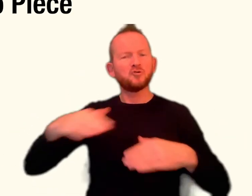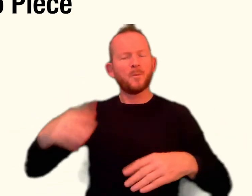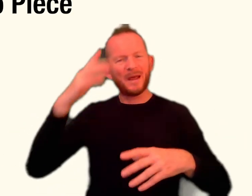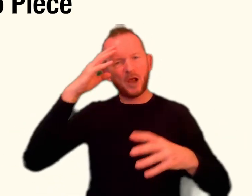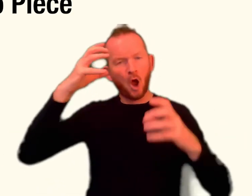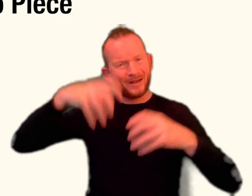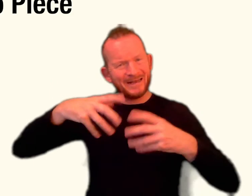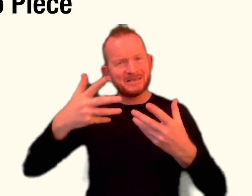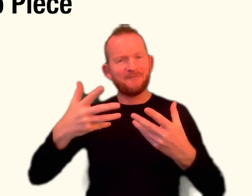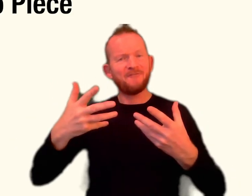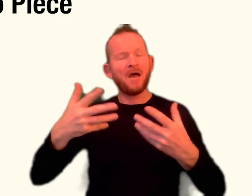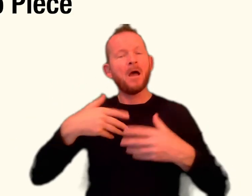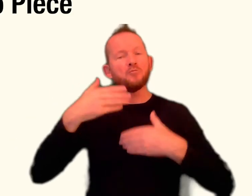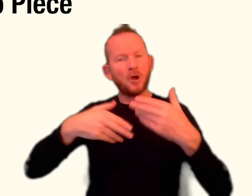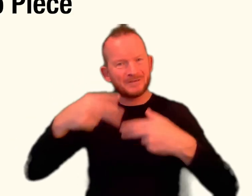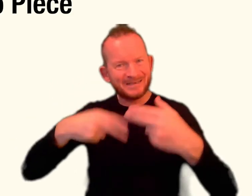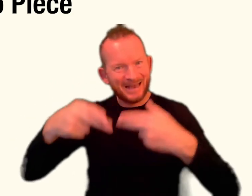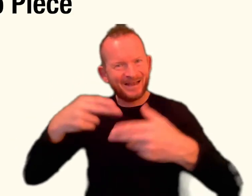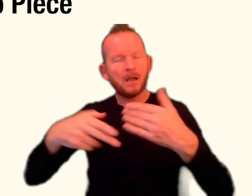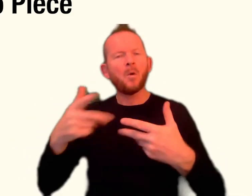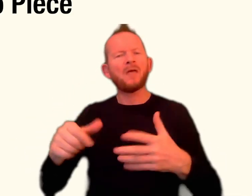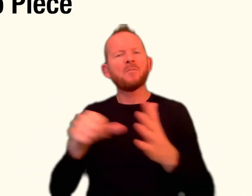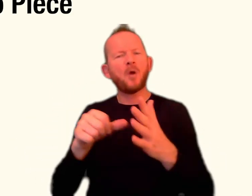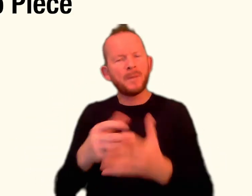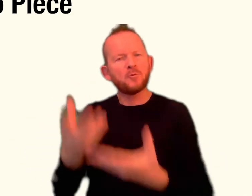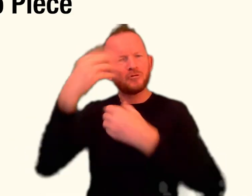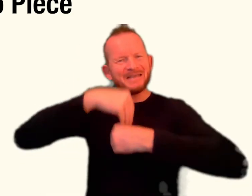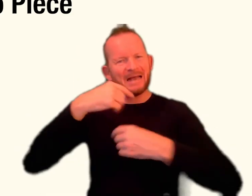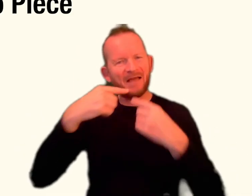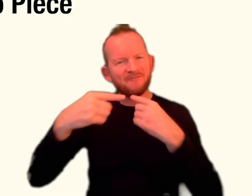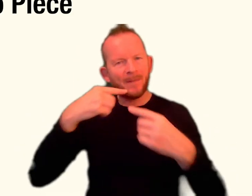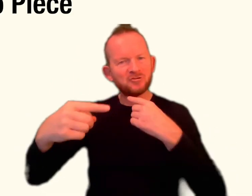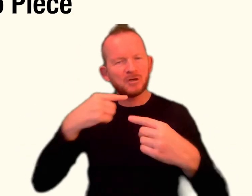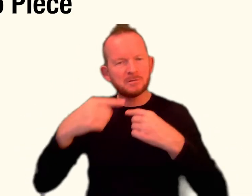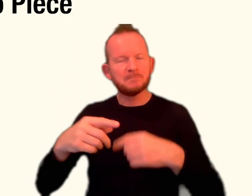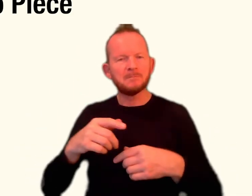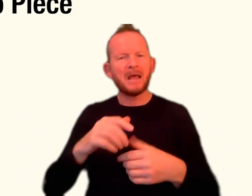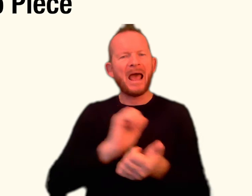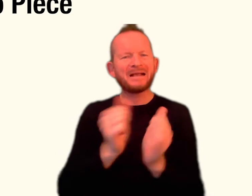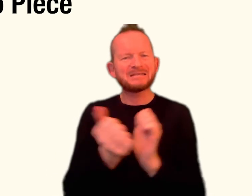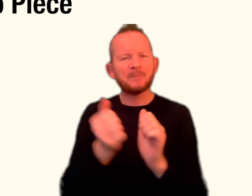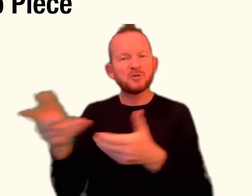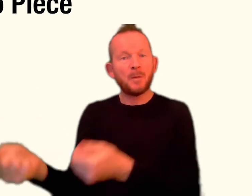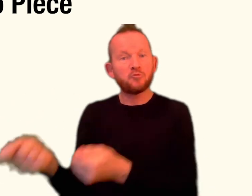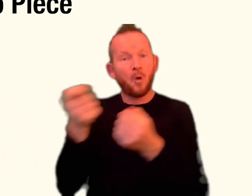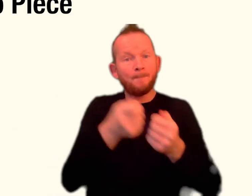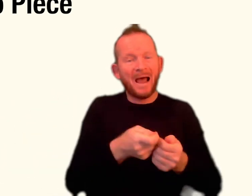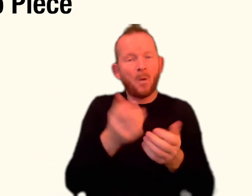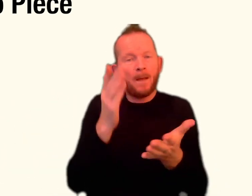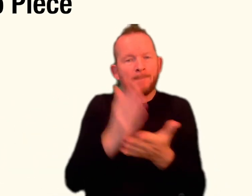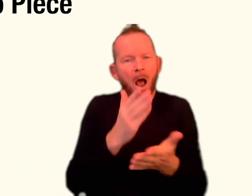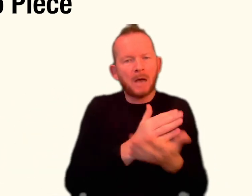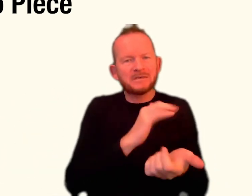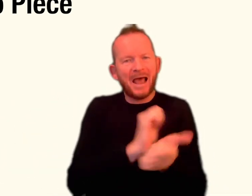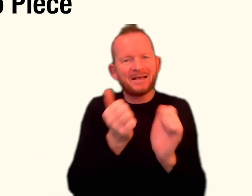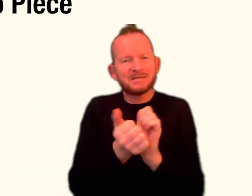have a problem retaining information. I think exams should be brought back where part of the exam is